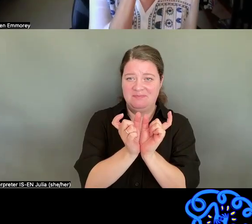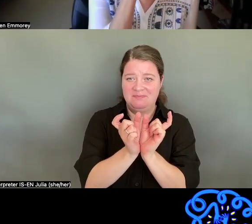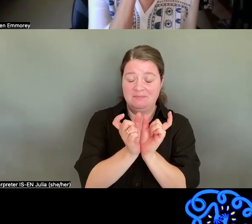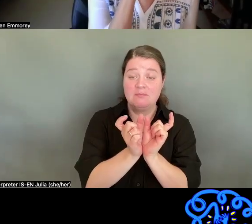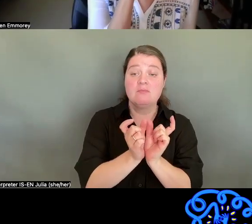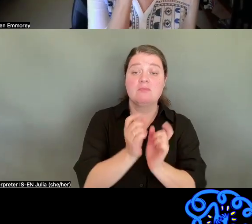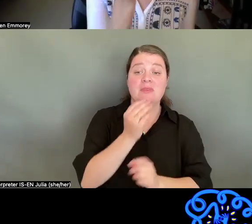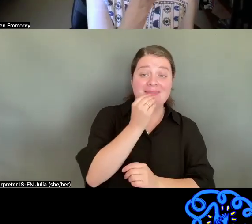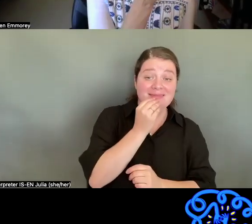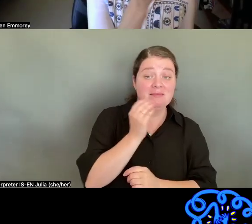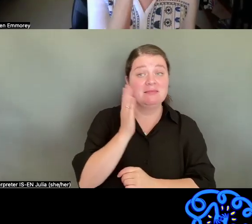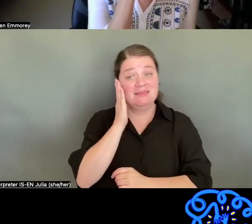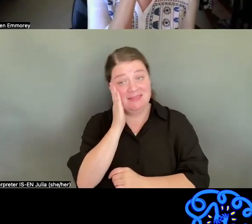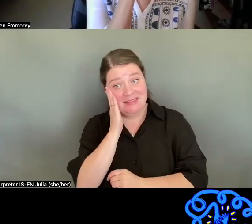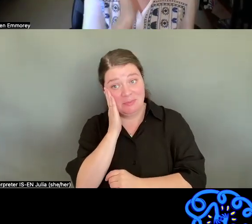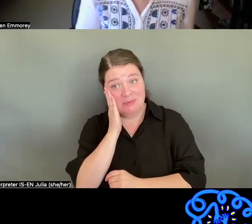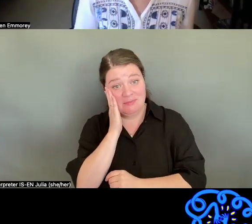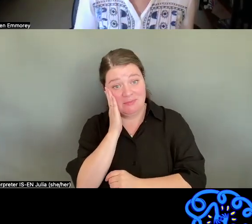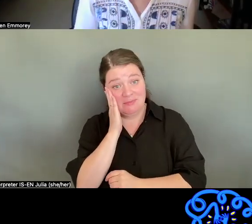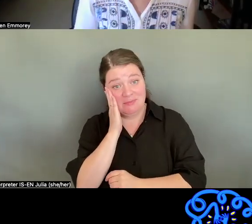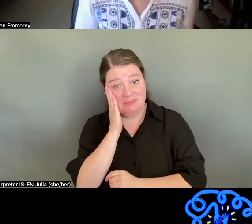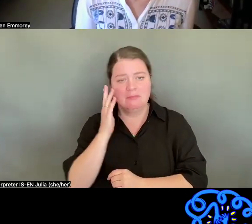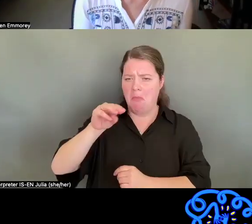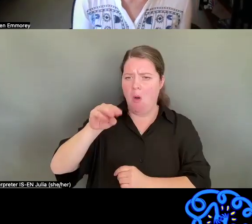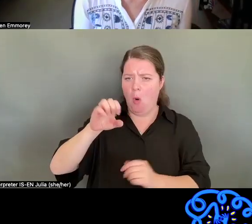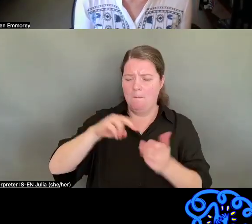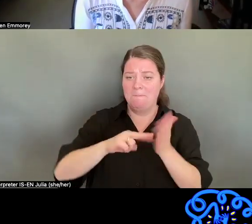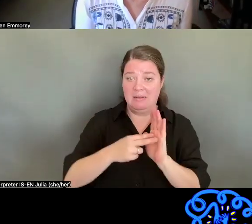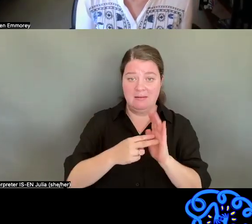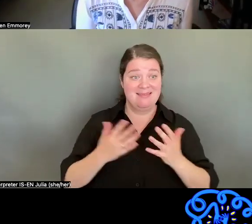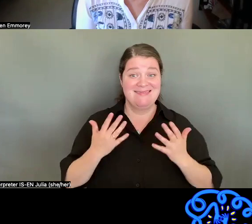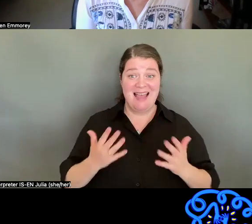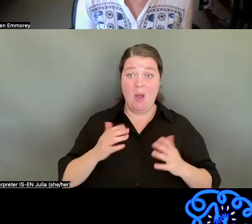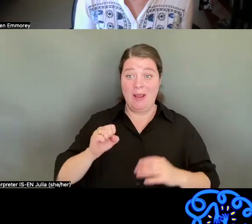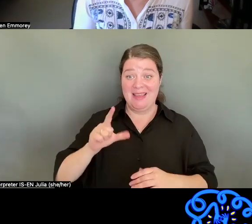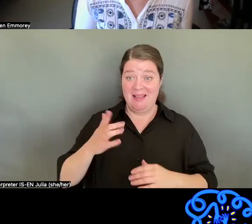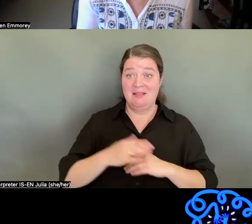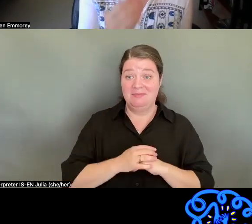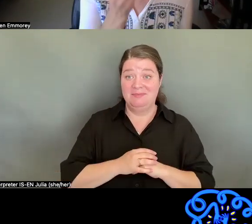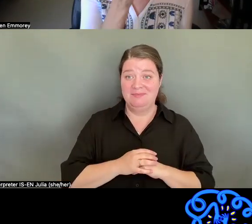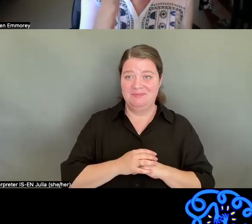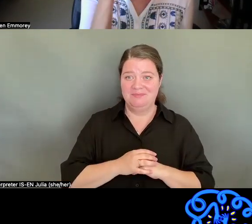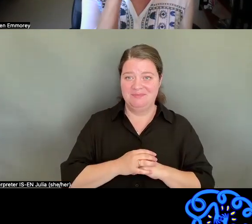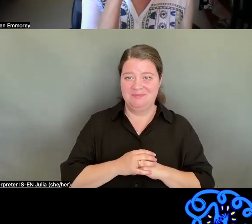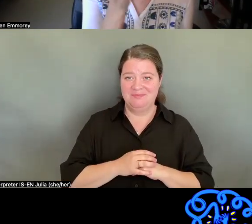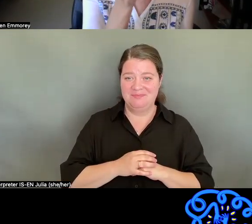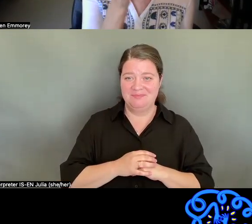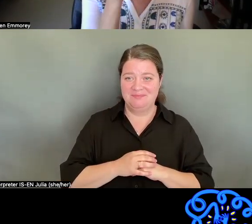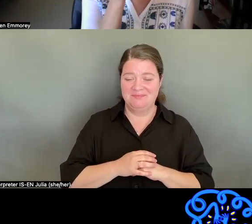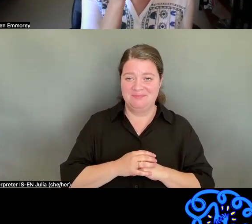and sleep. Eat and sleep. The modern sign for ASL is this, home.